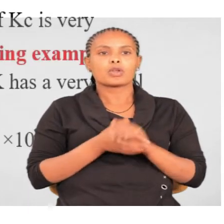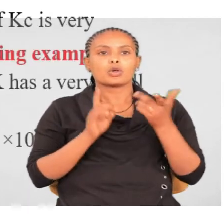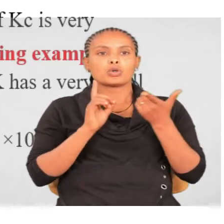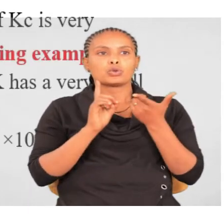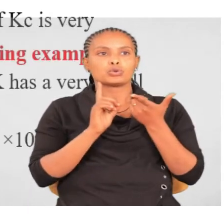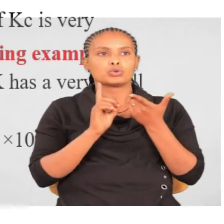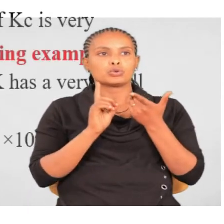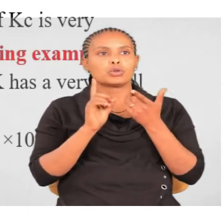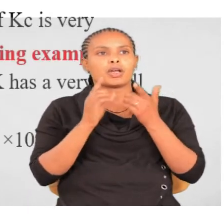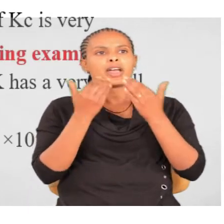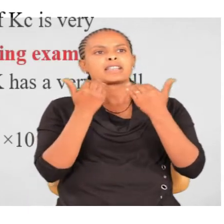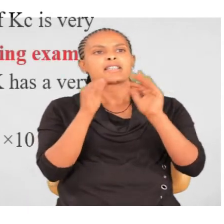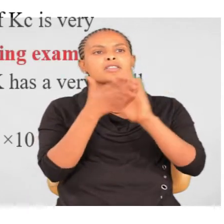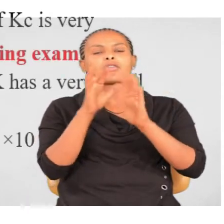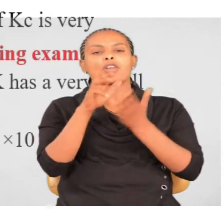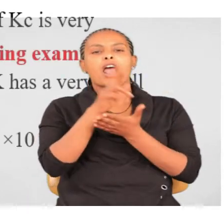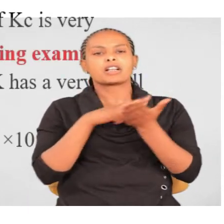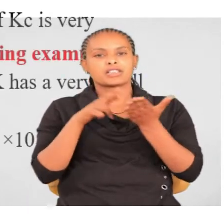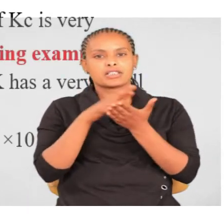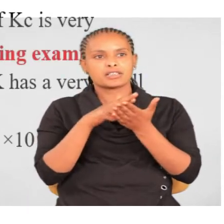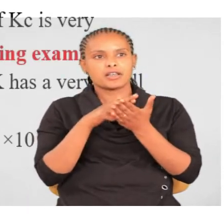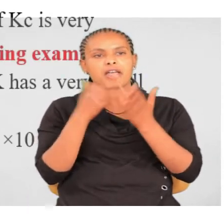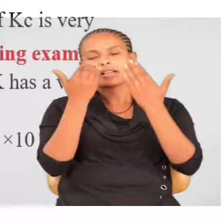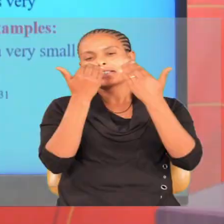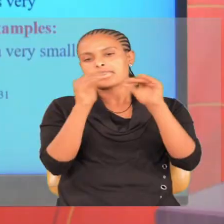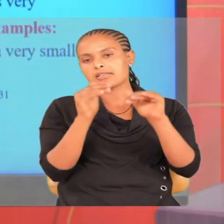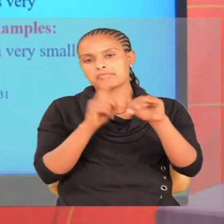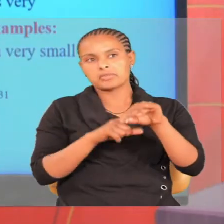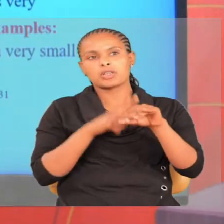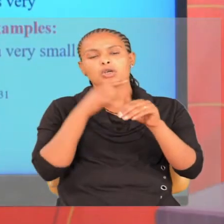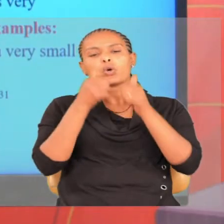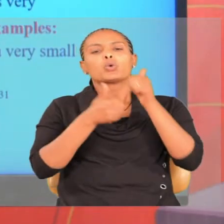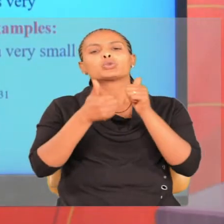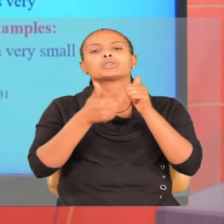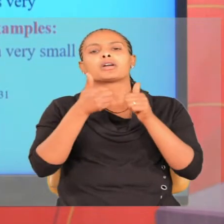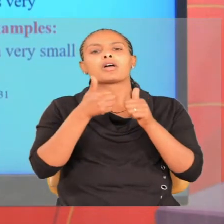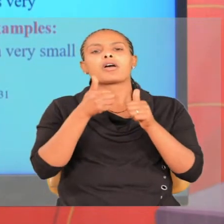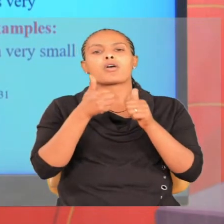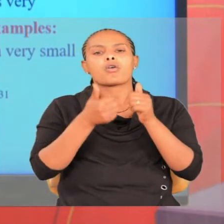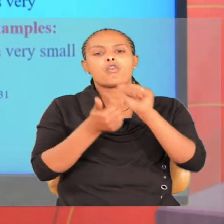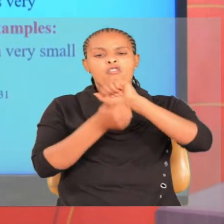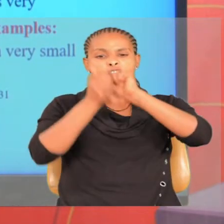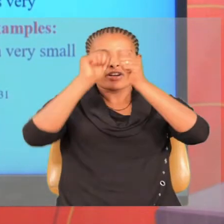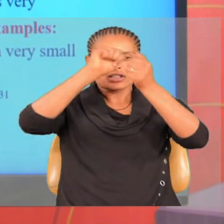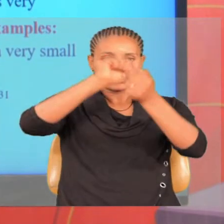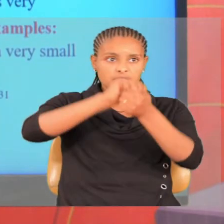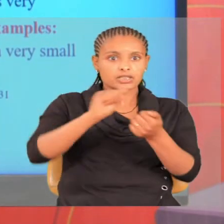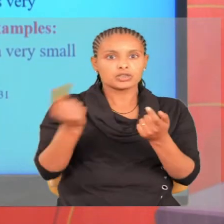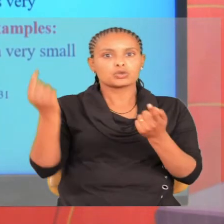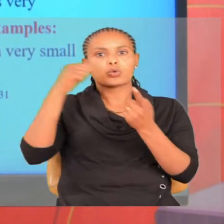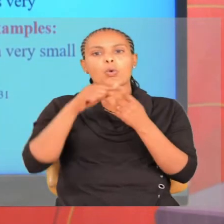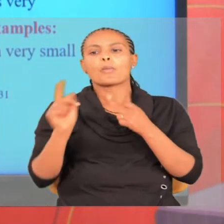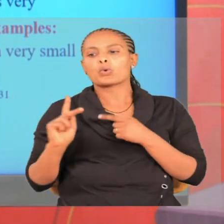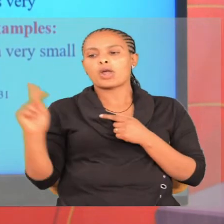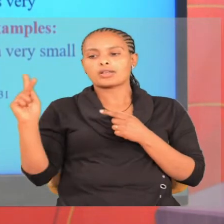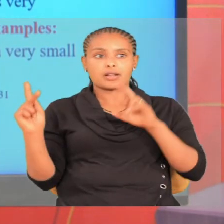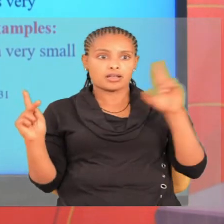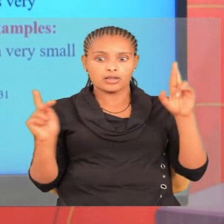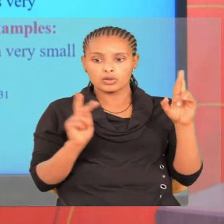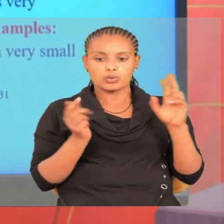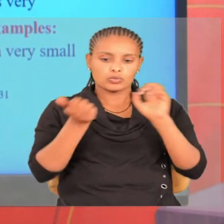2. Extent of reaction. Extent to which reactants are converted into products.